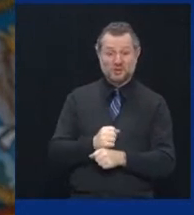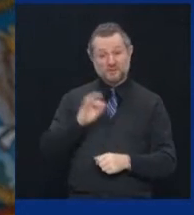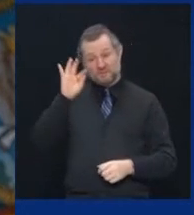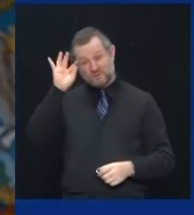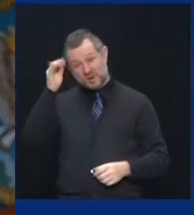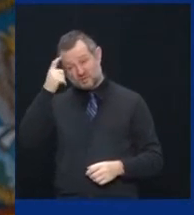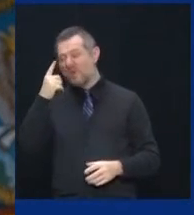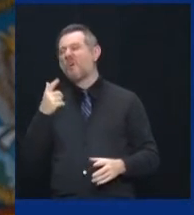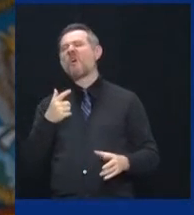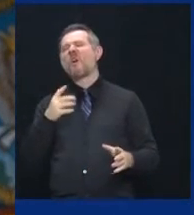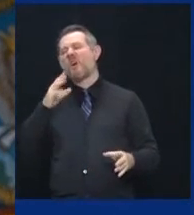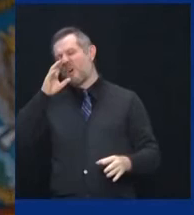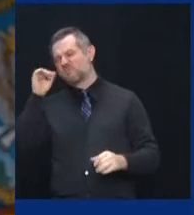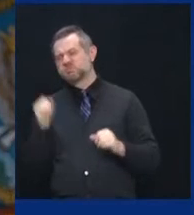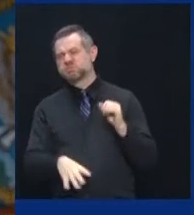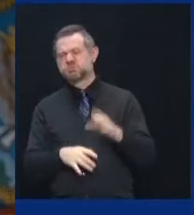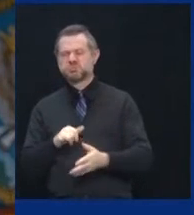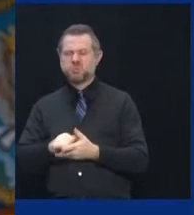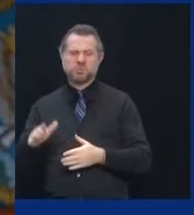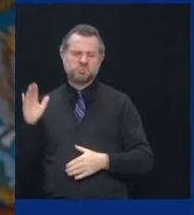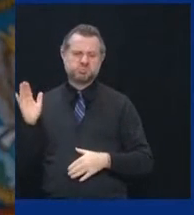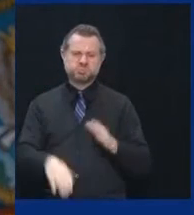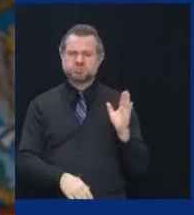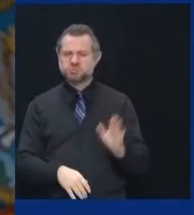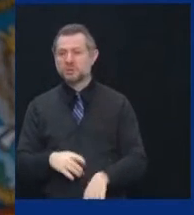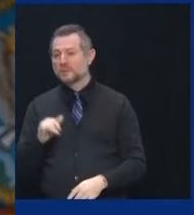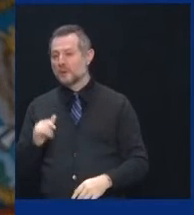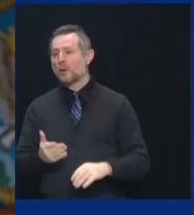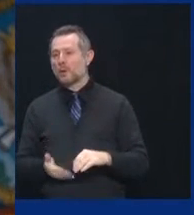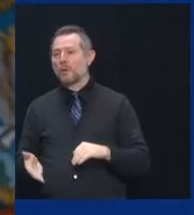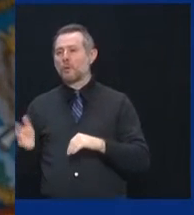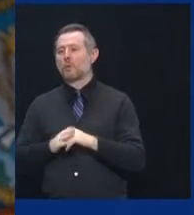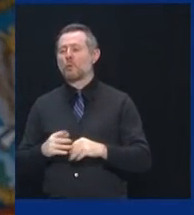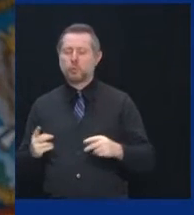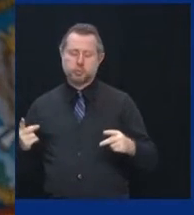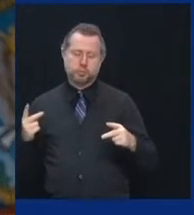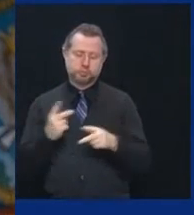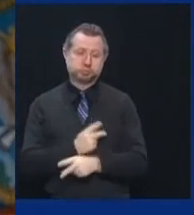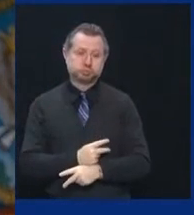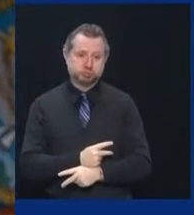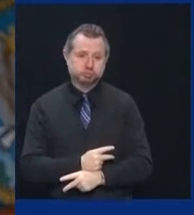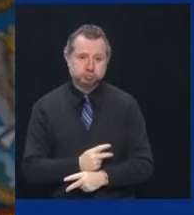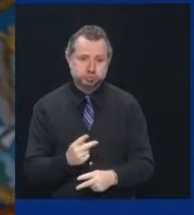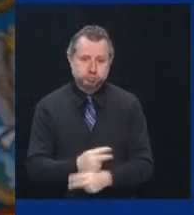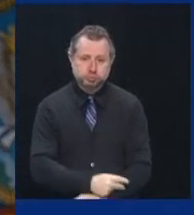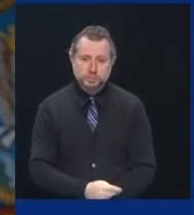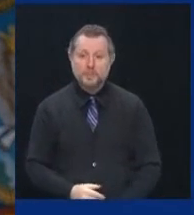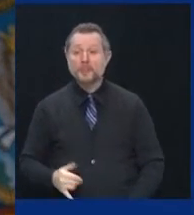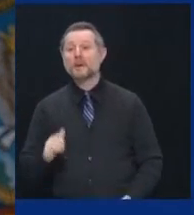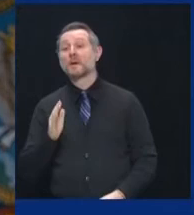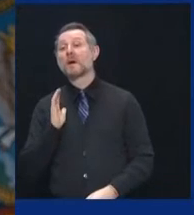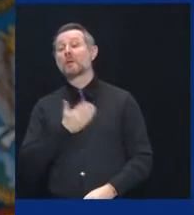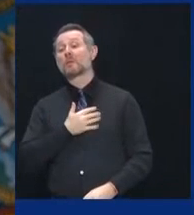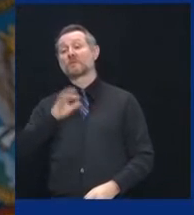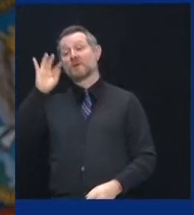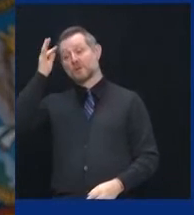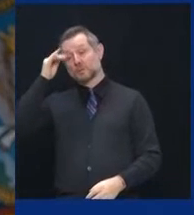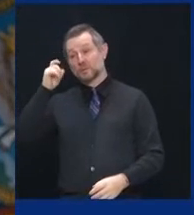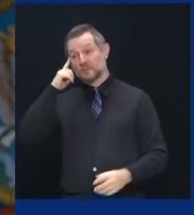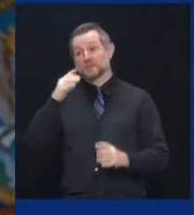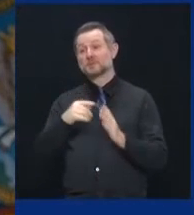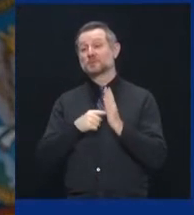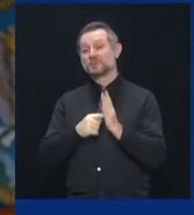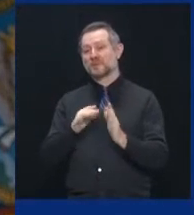their inaction would compound their crime. Our federal representatives must